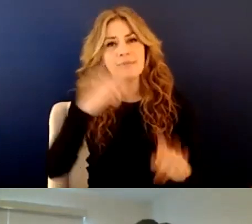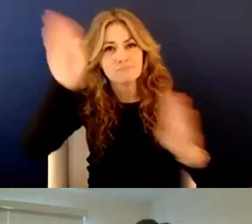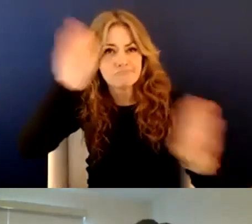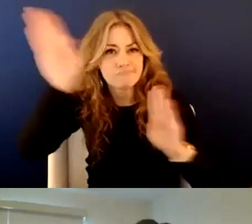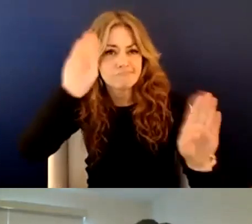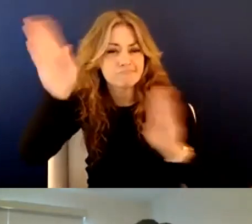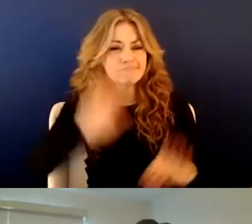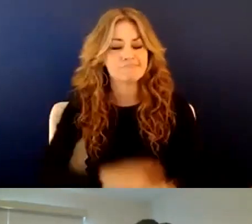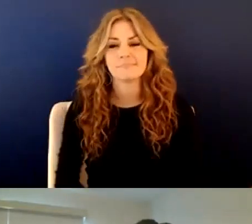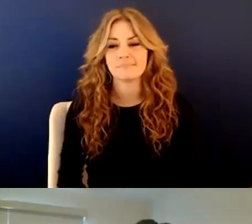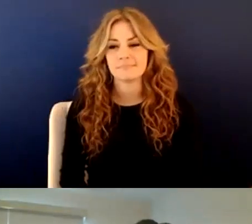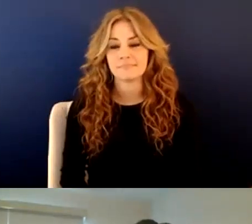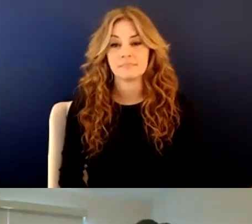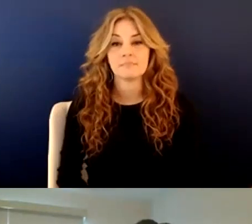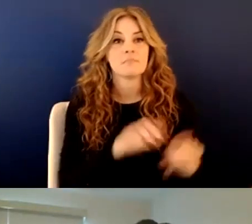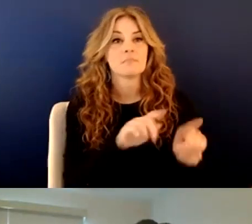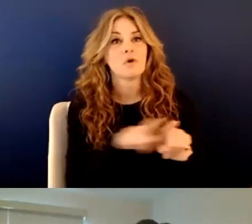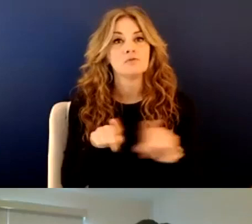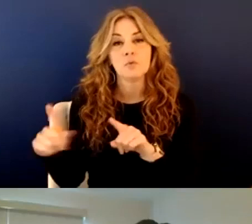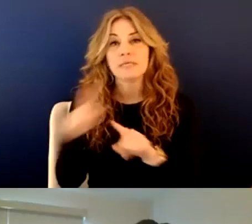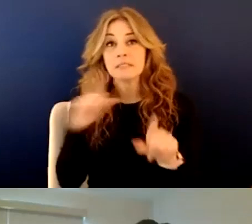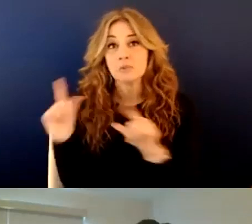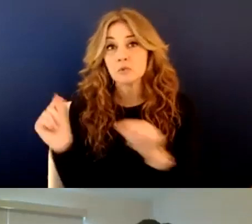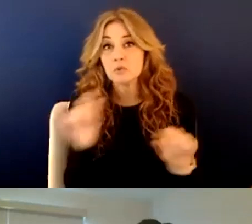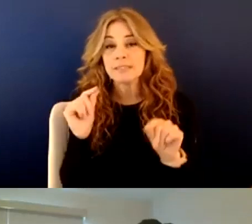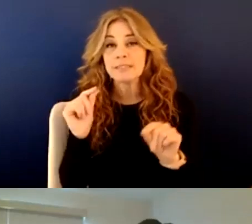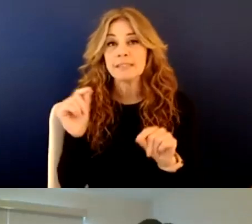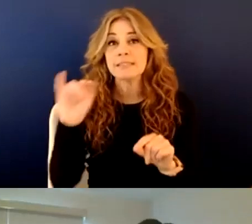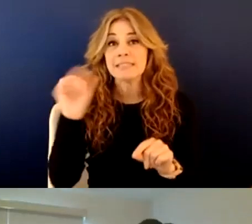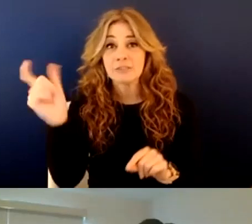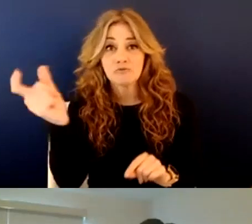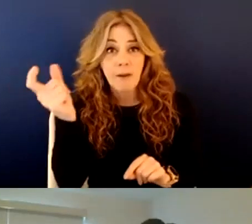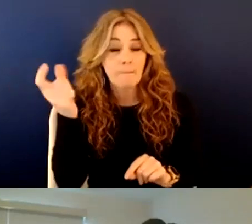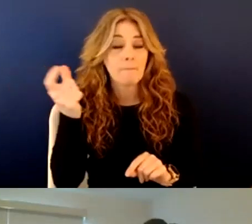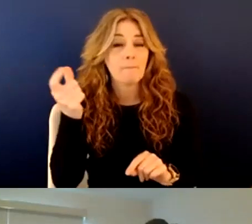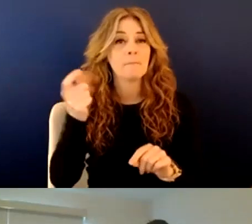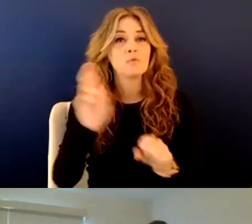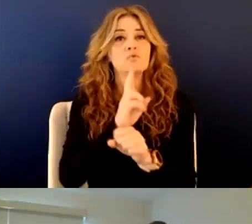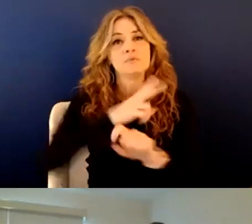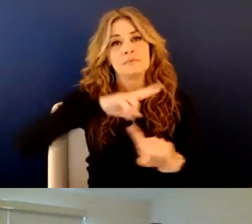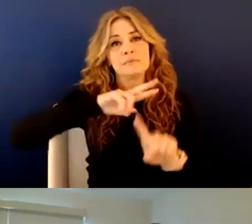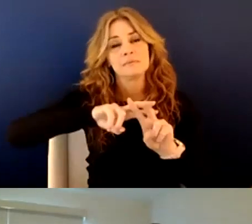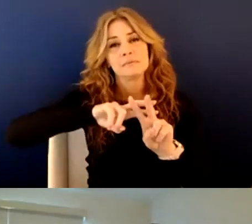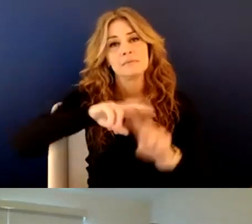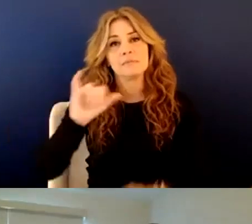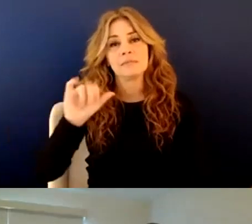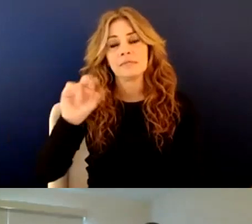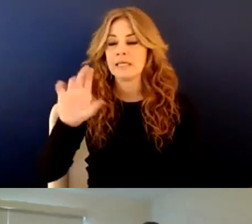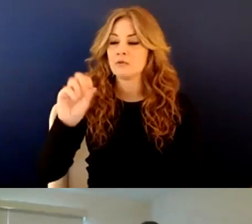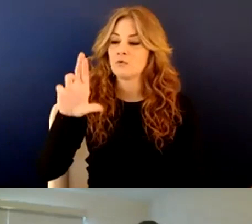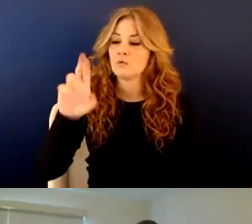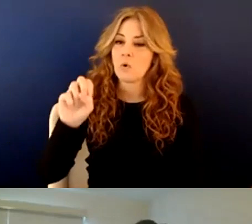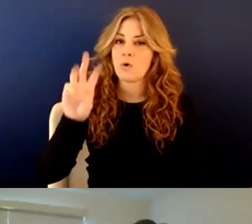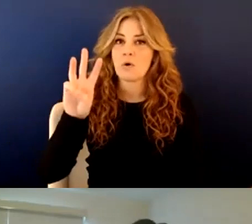that way. Also, you can tweet, you can Instagram, you can share with the hashtag #EncoWebinars. Start